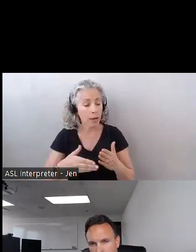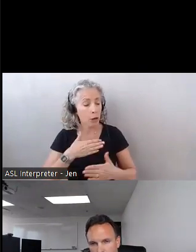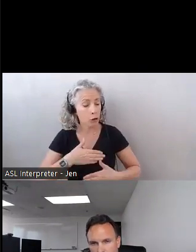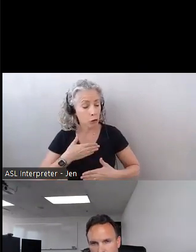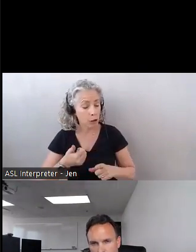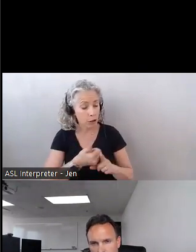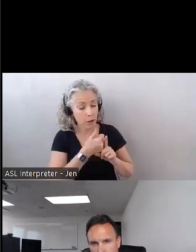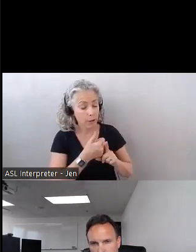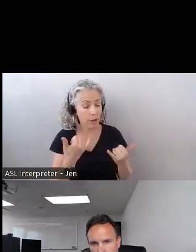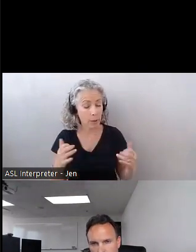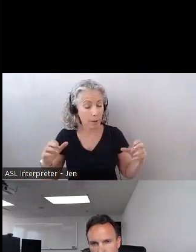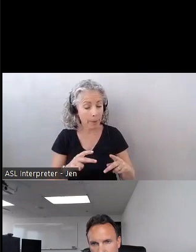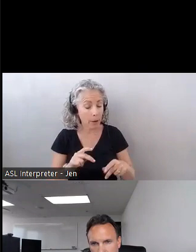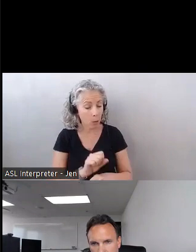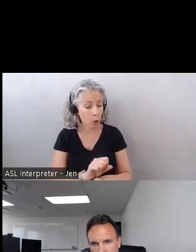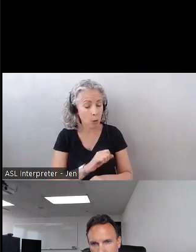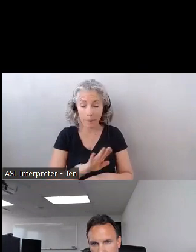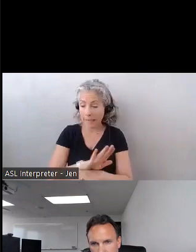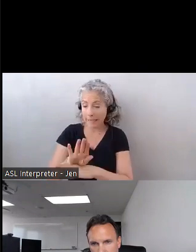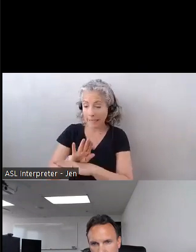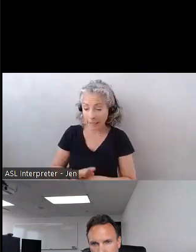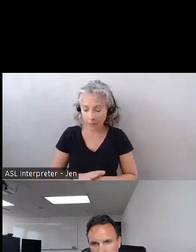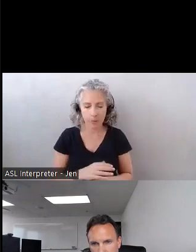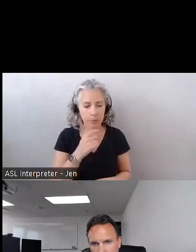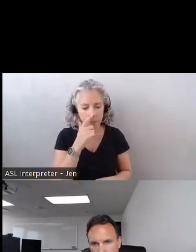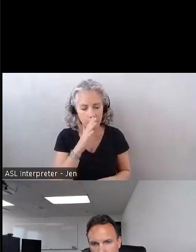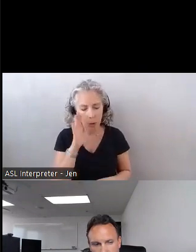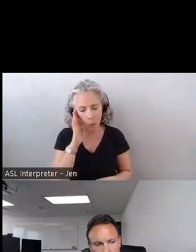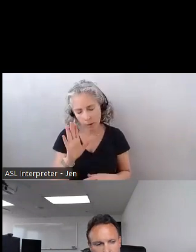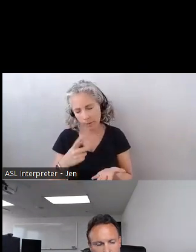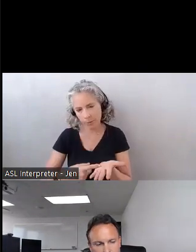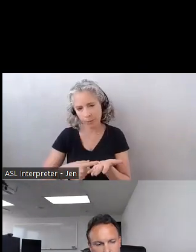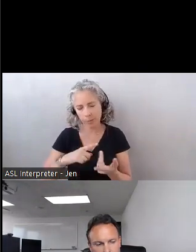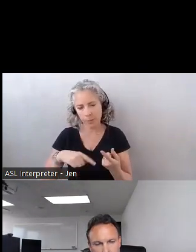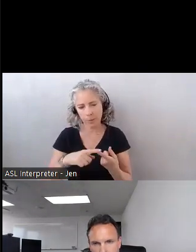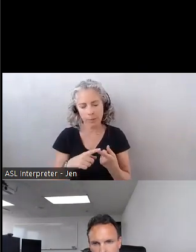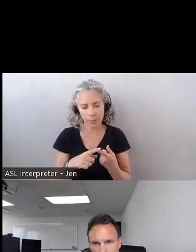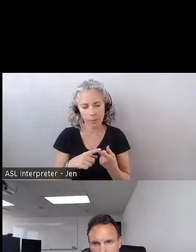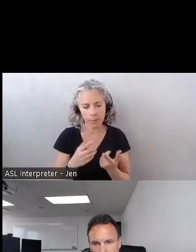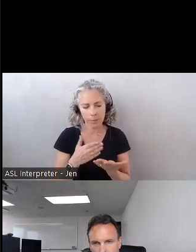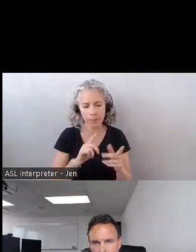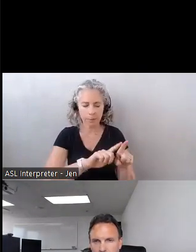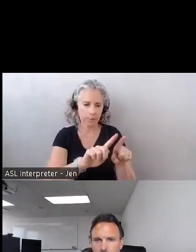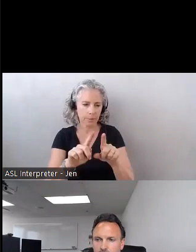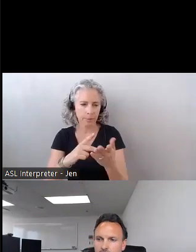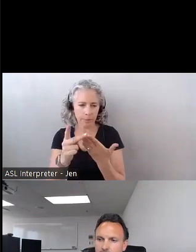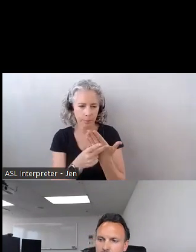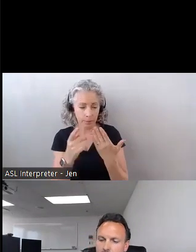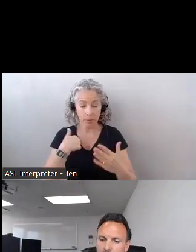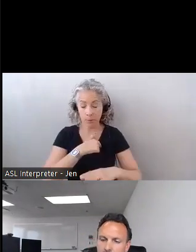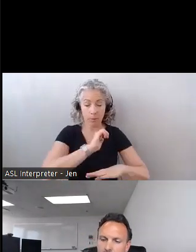we're all back to work now, and we're busy. So we're going to be talking about some different programs that we put in